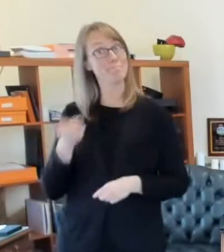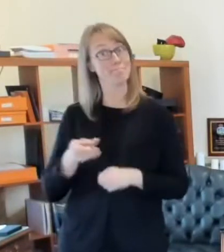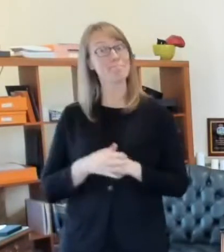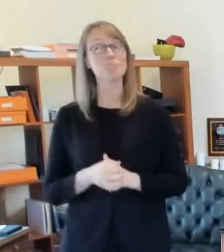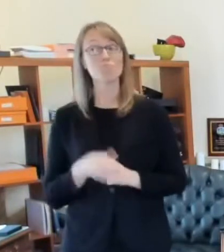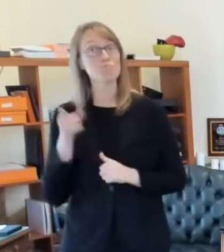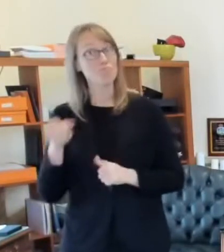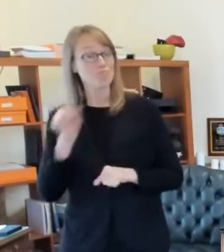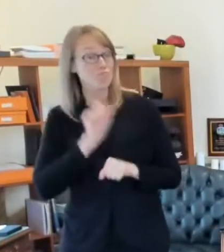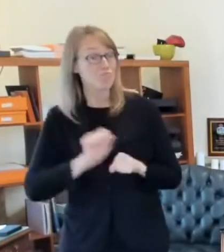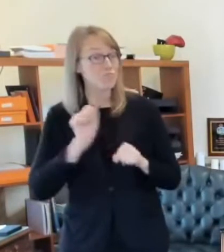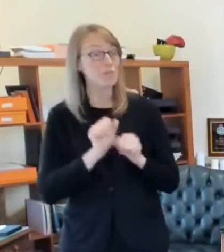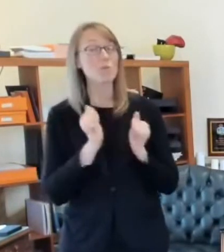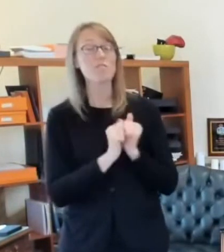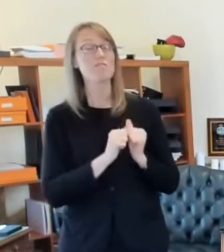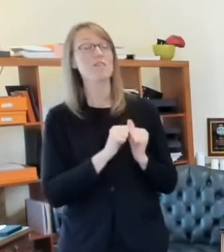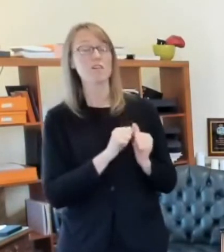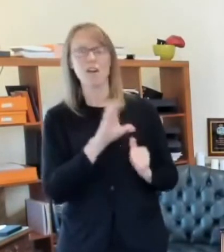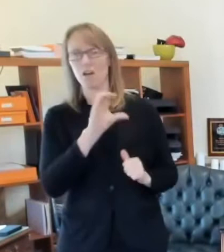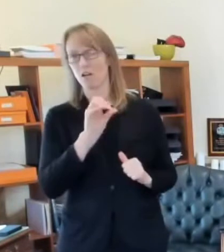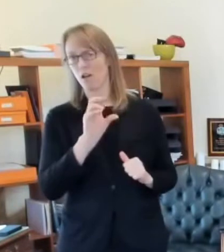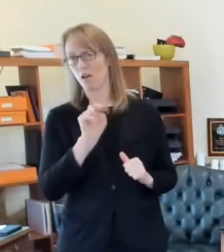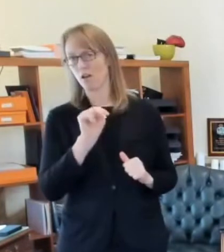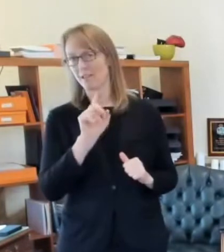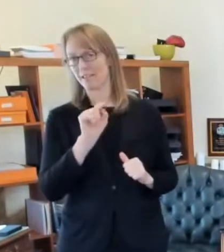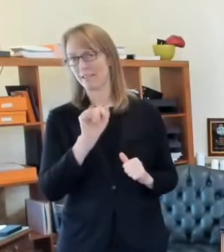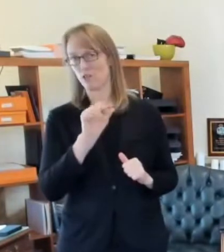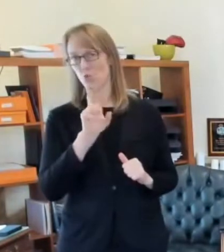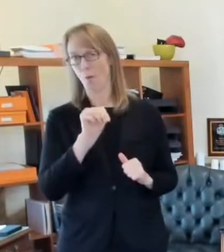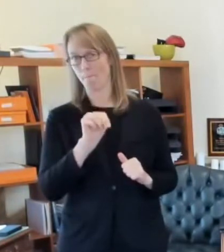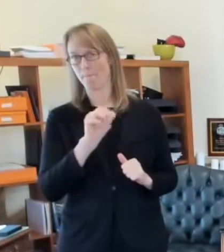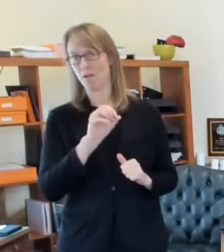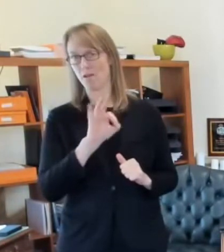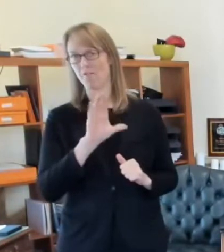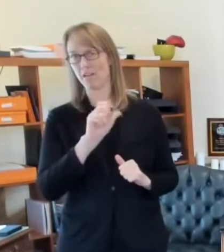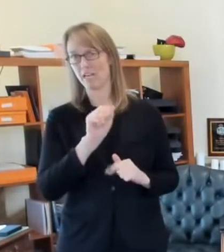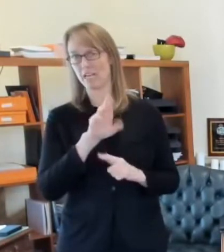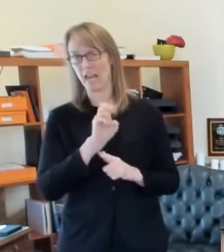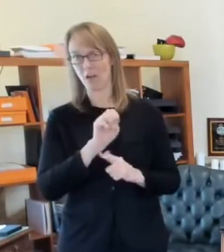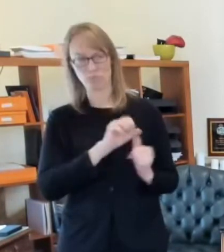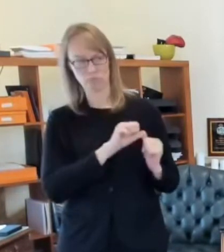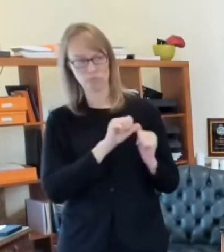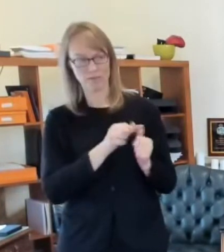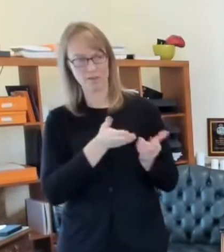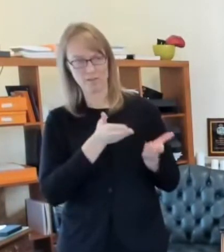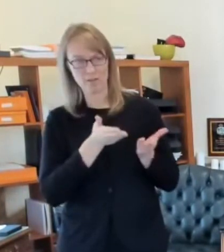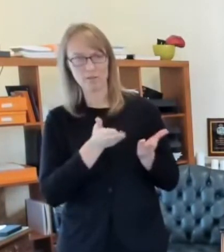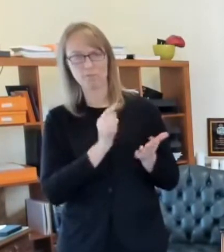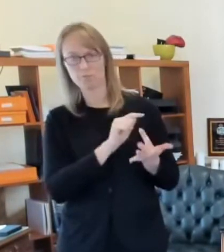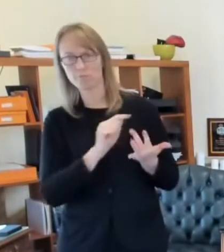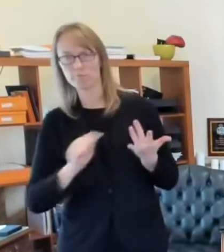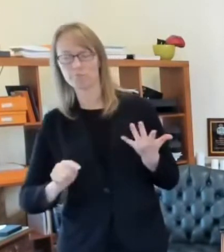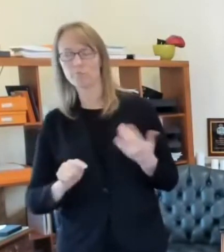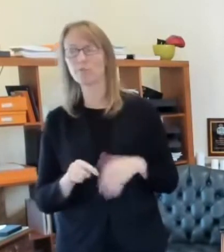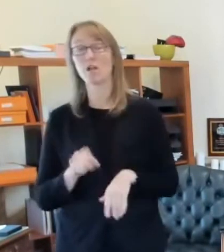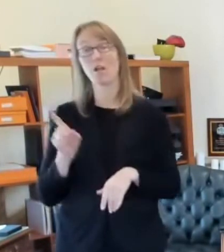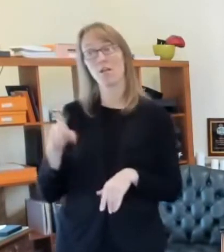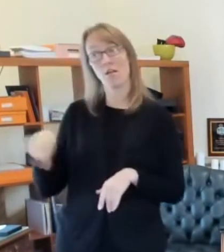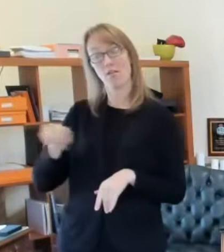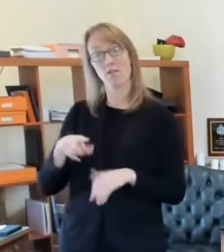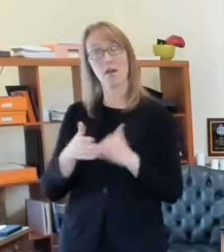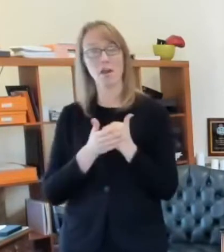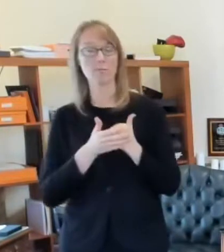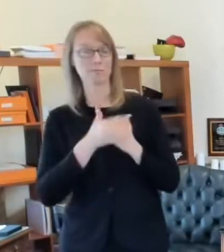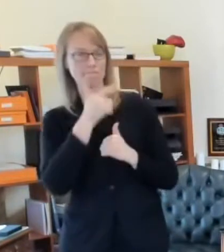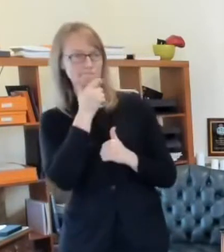work with the continuum of care. They're figuring out what individuals will be most suited to go into the tiny houses. We